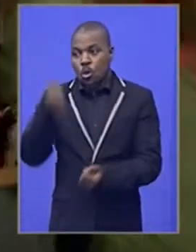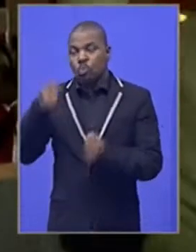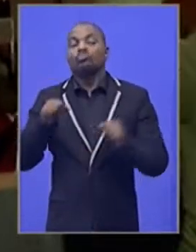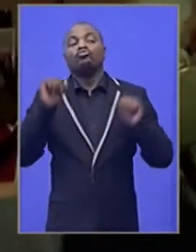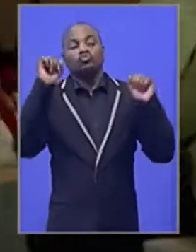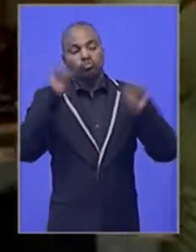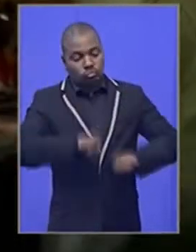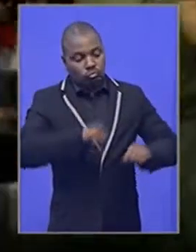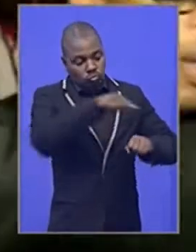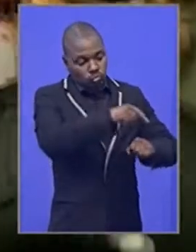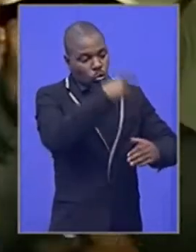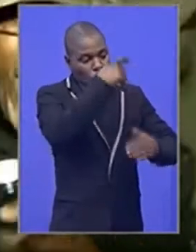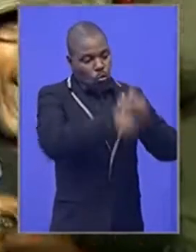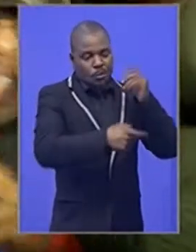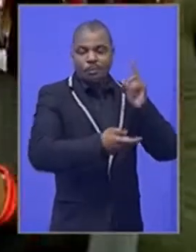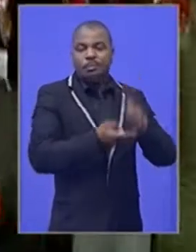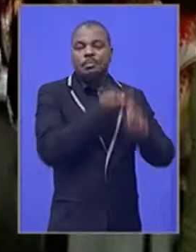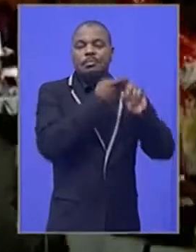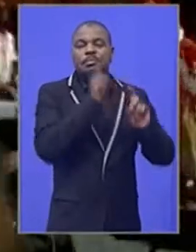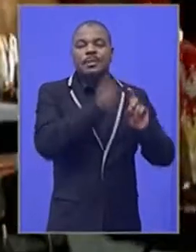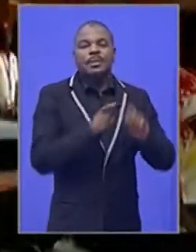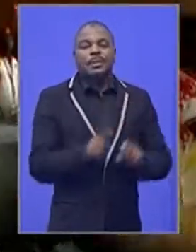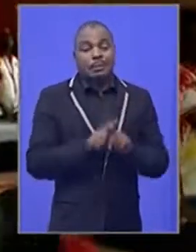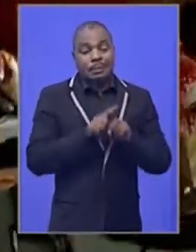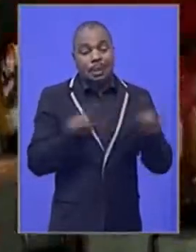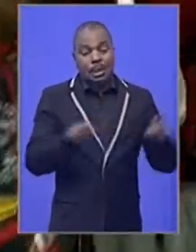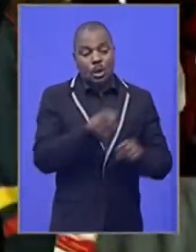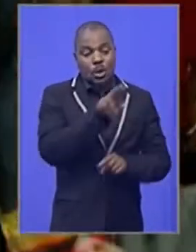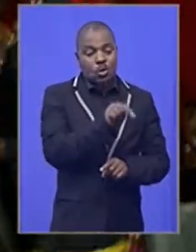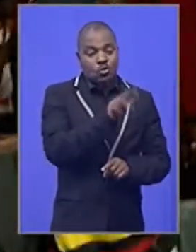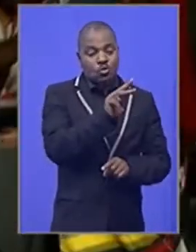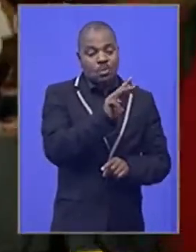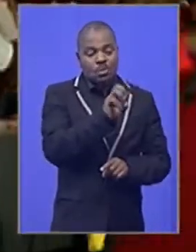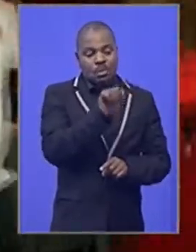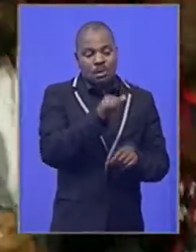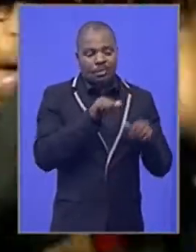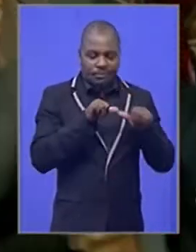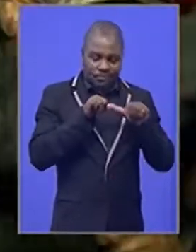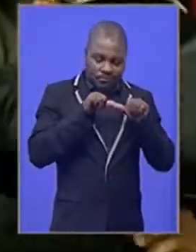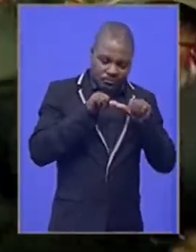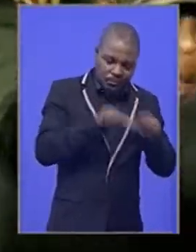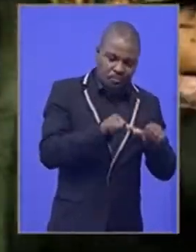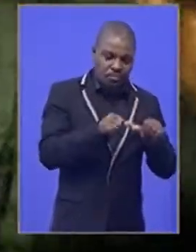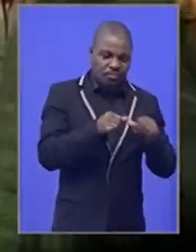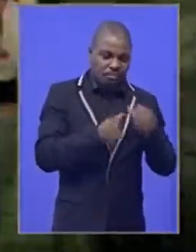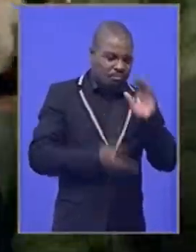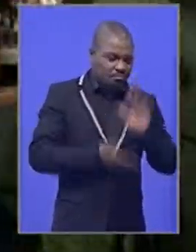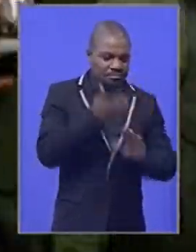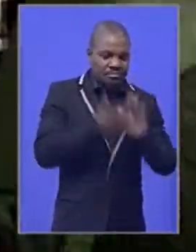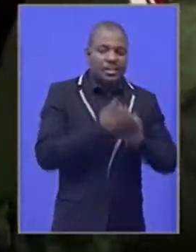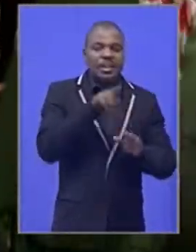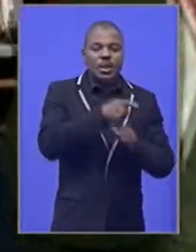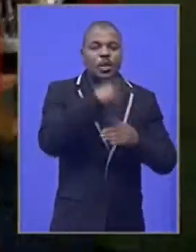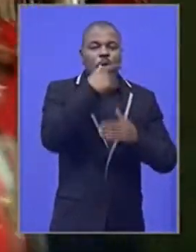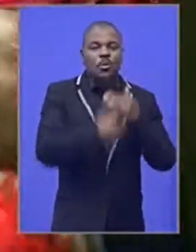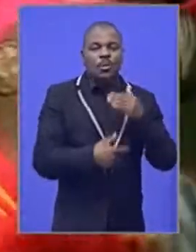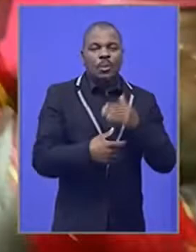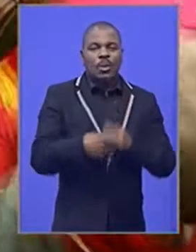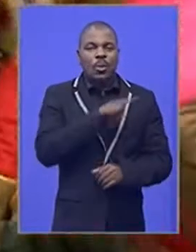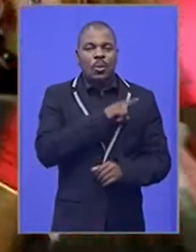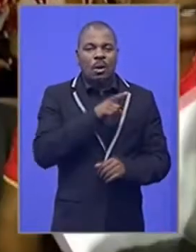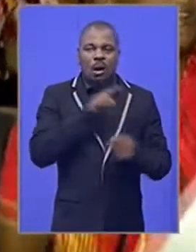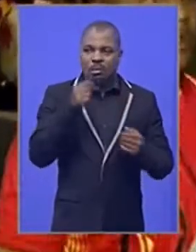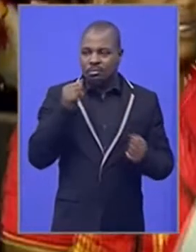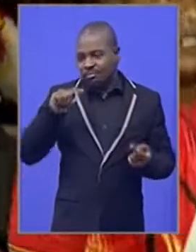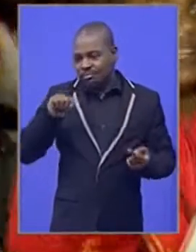thibela go swara ga khonferense yeo e fela Numsa e gapeleditše go tšwela pele ka khonferense ya yona morago ga go palelwa ke go hlotla sephetho